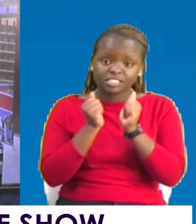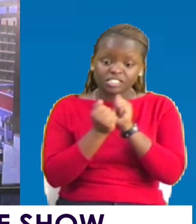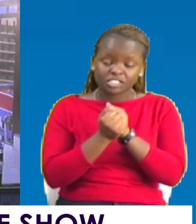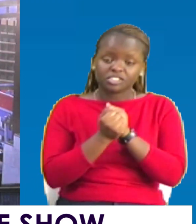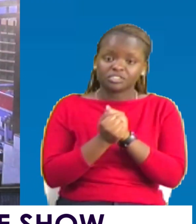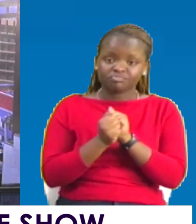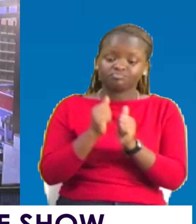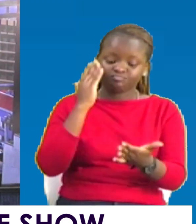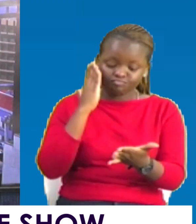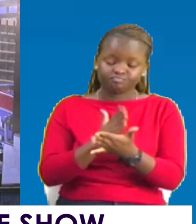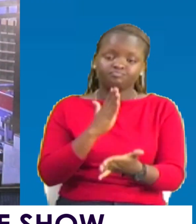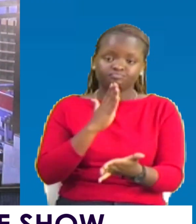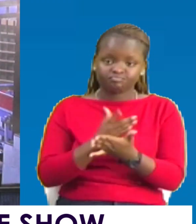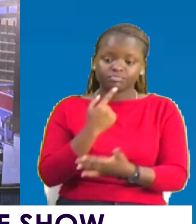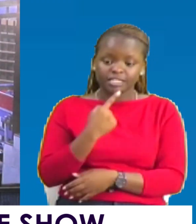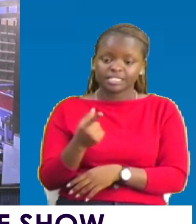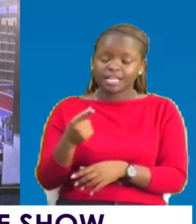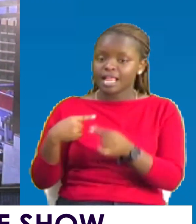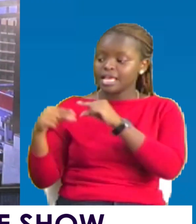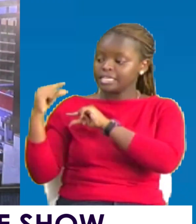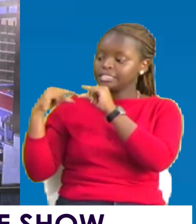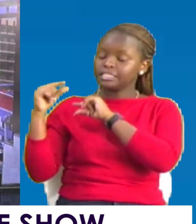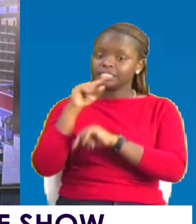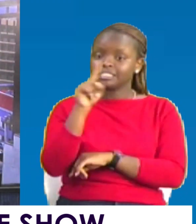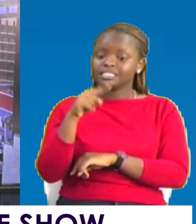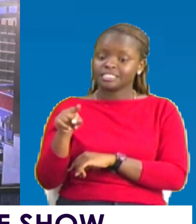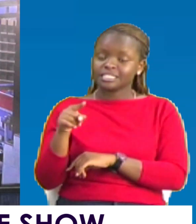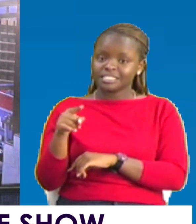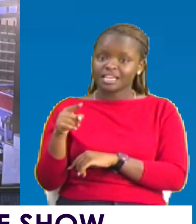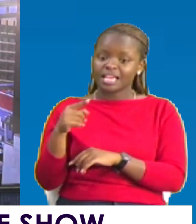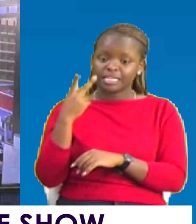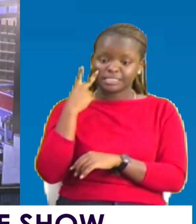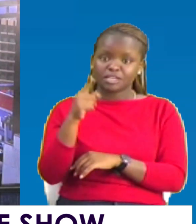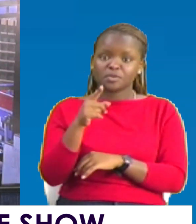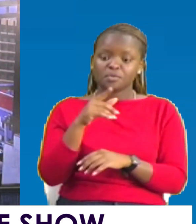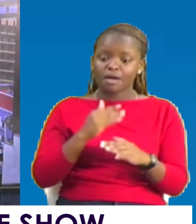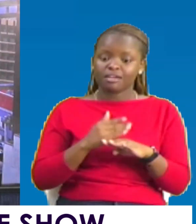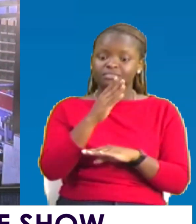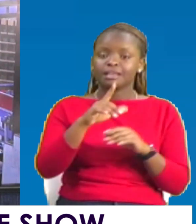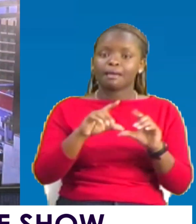real, to be truthful. As the Gen Z is. See you after the break.